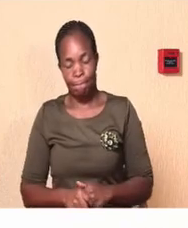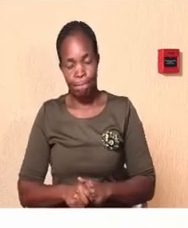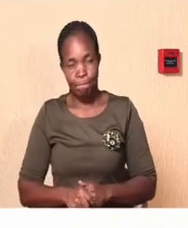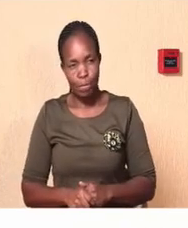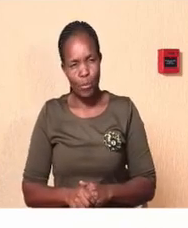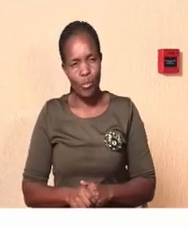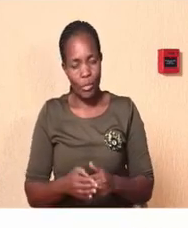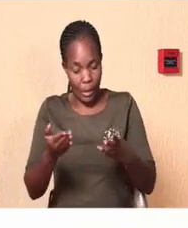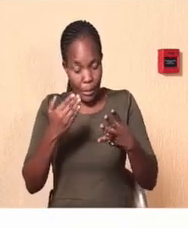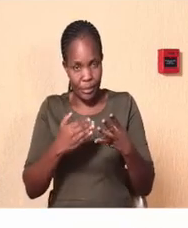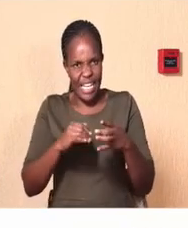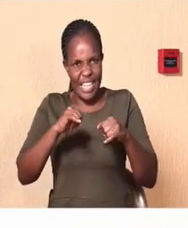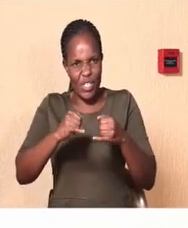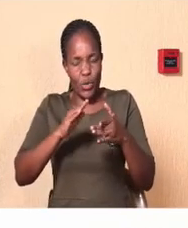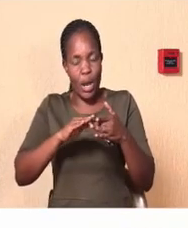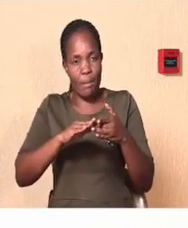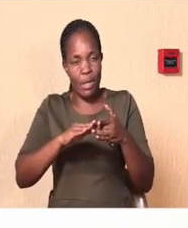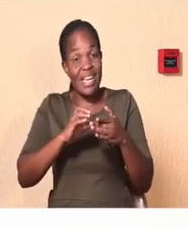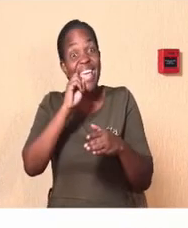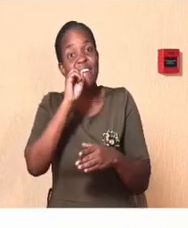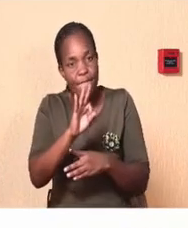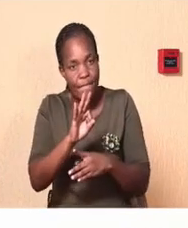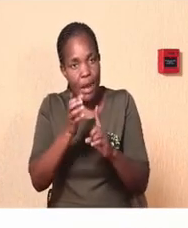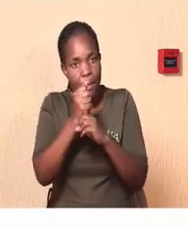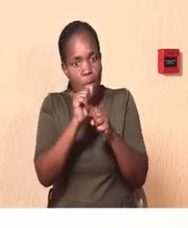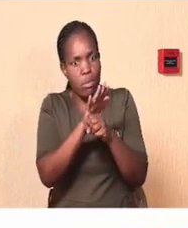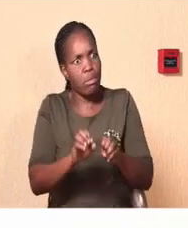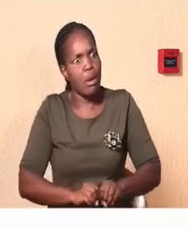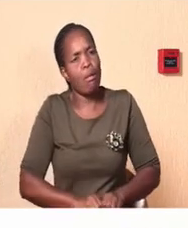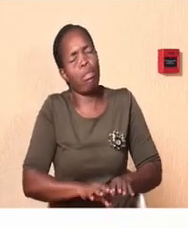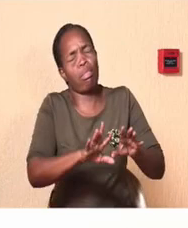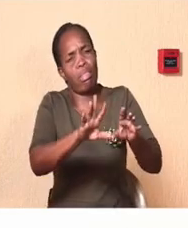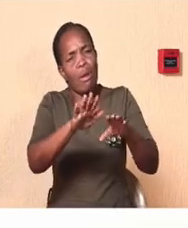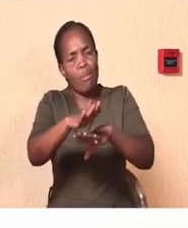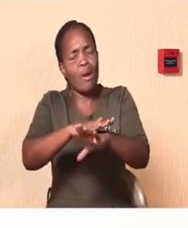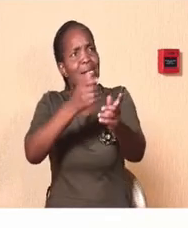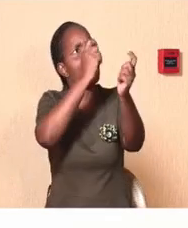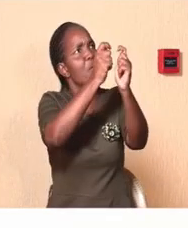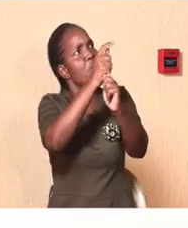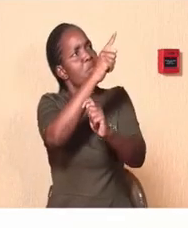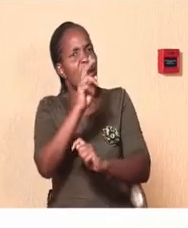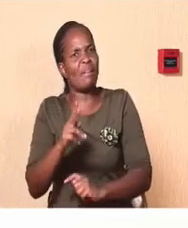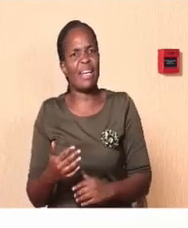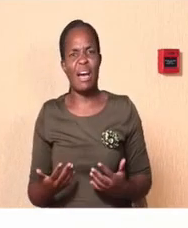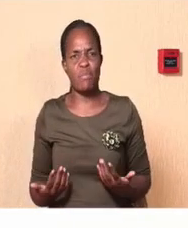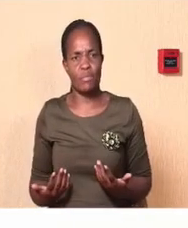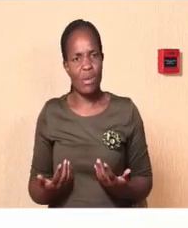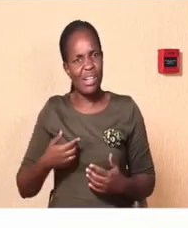informal settlement, are we ready for that as a country? I